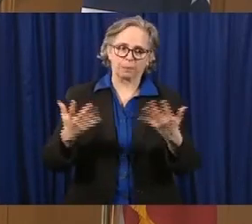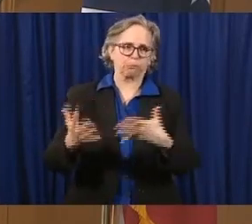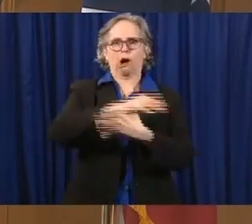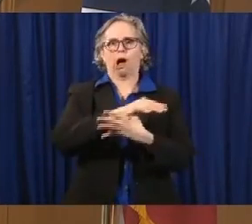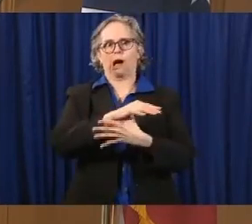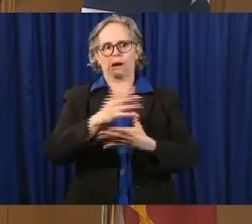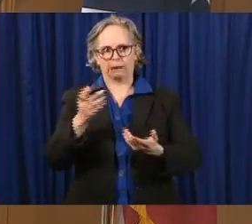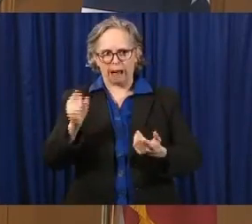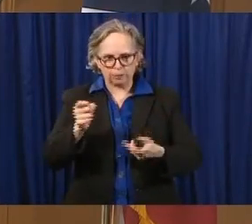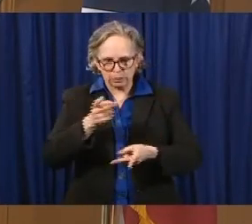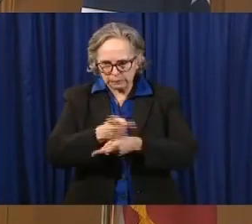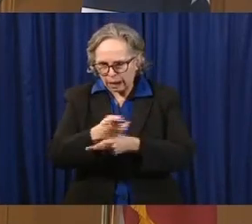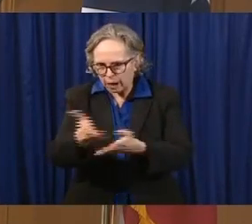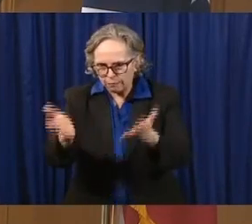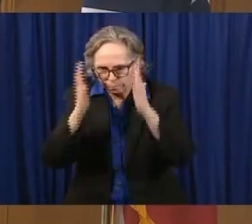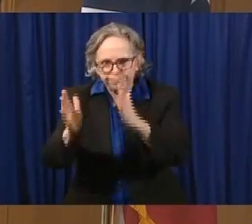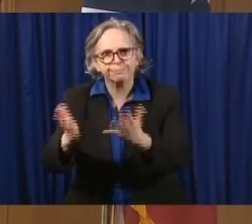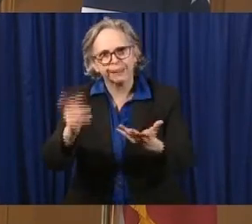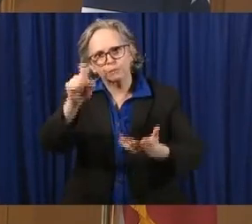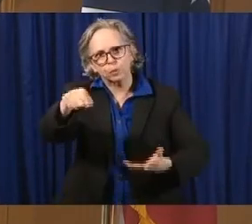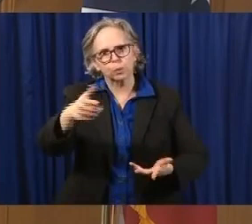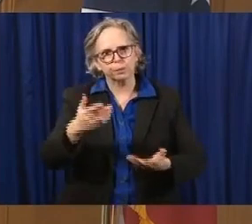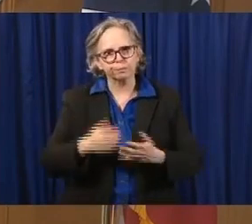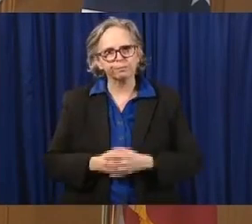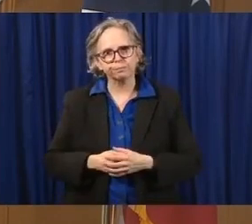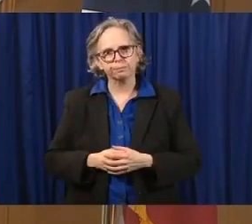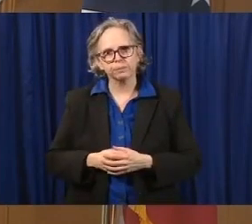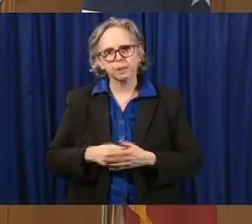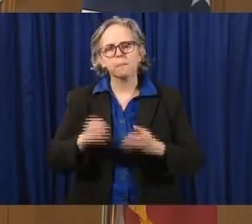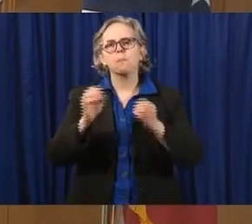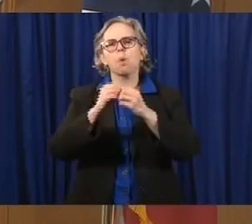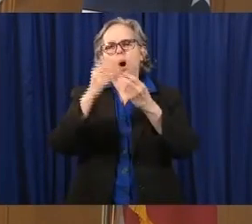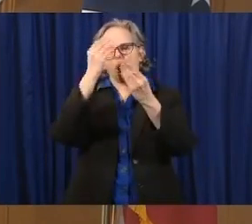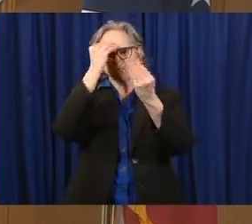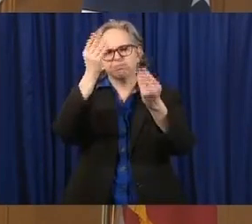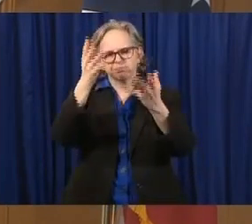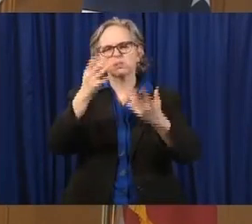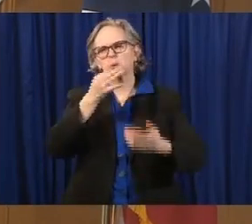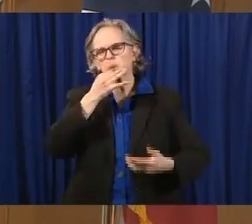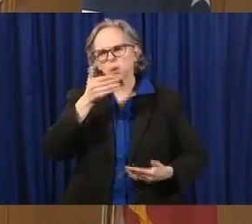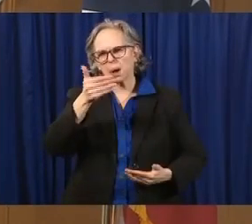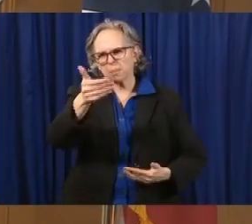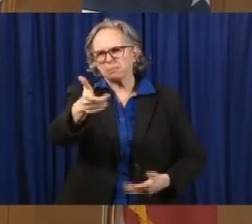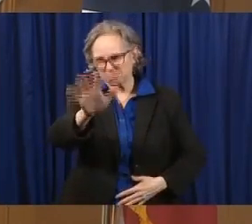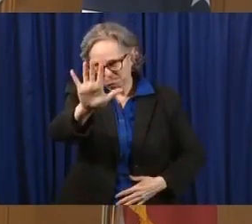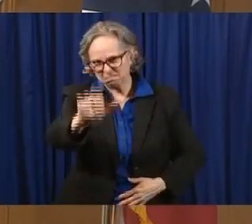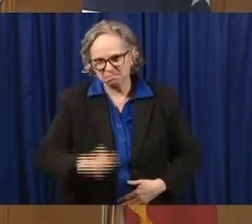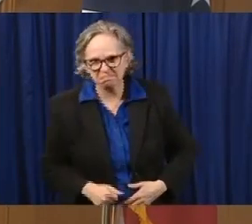that. So we'll have some announcements in the next few days.